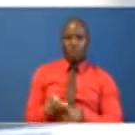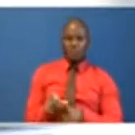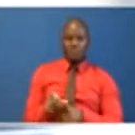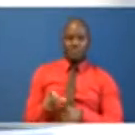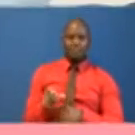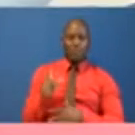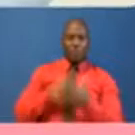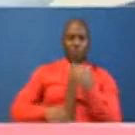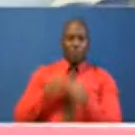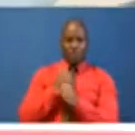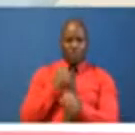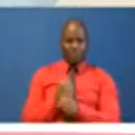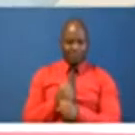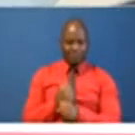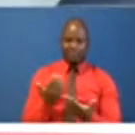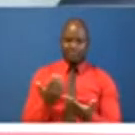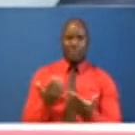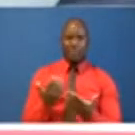story or two